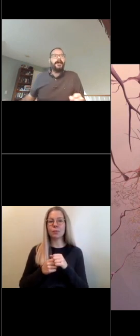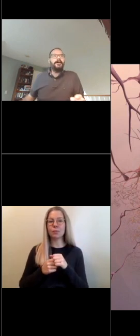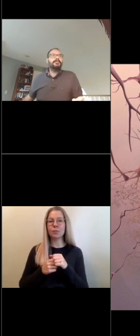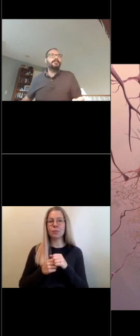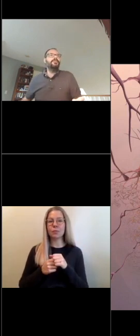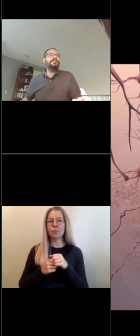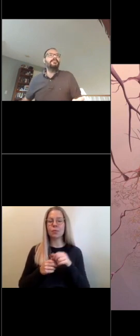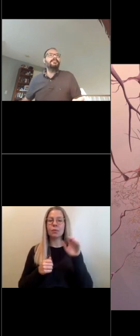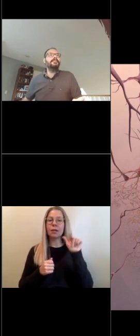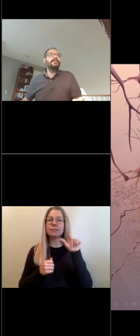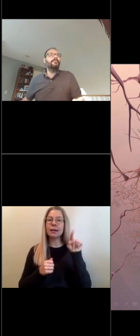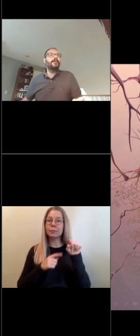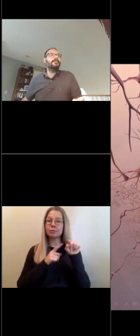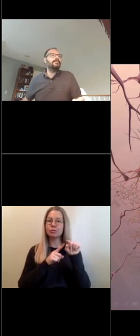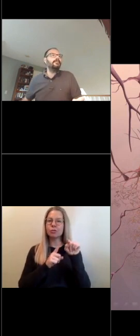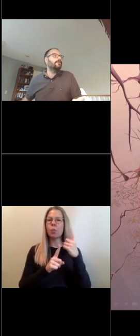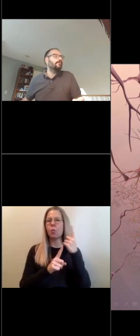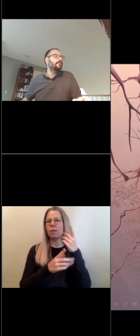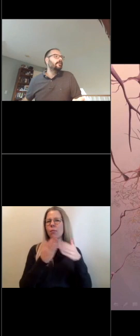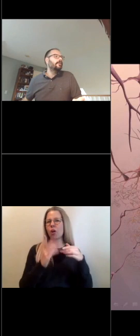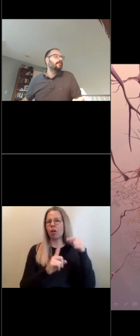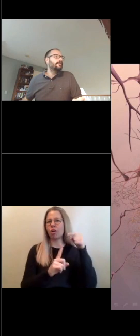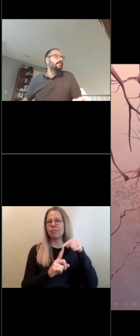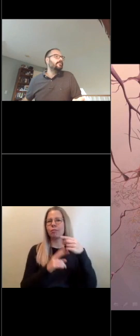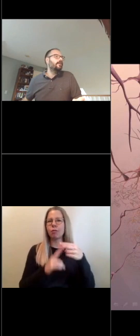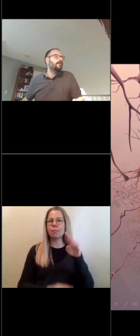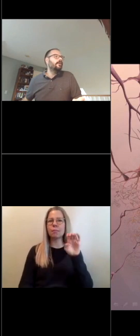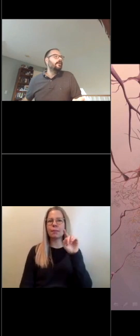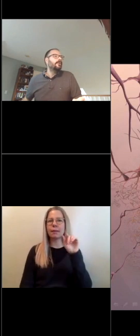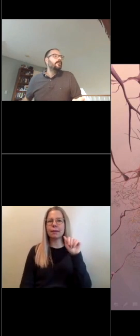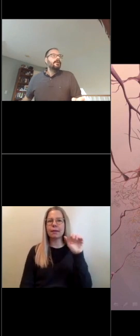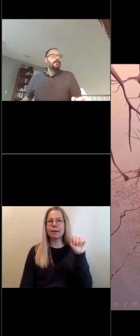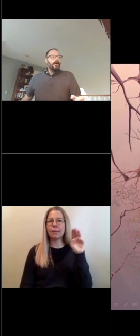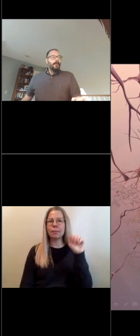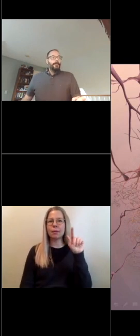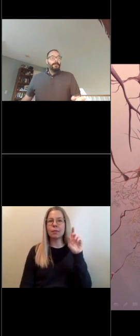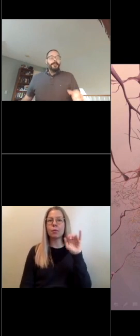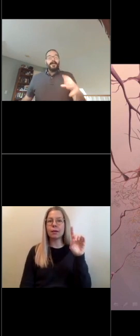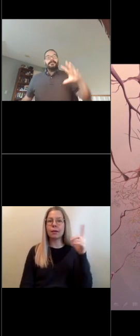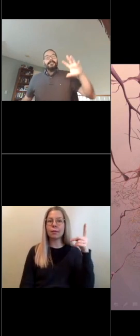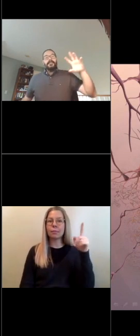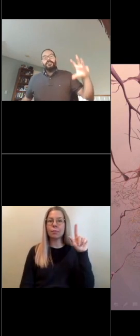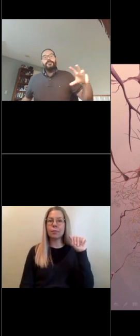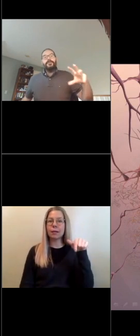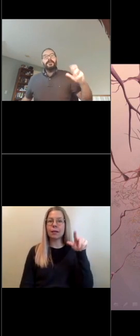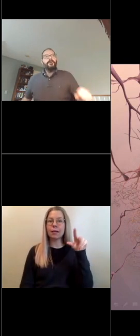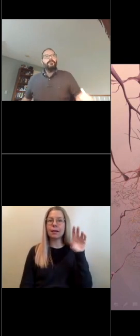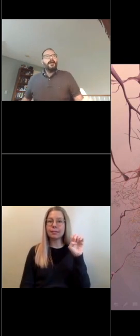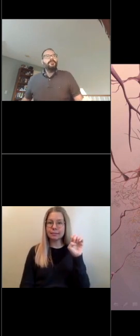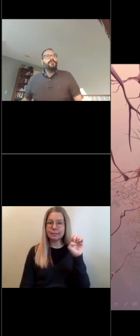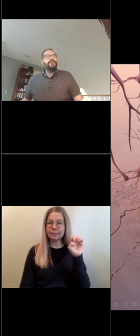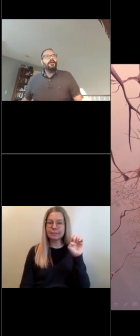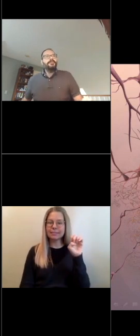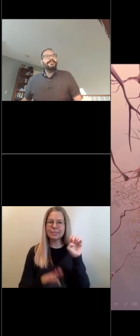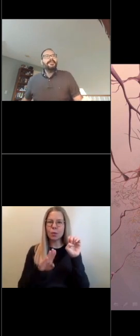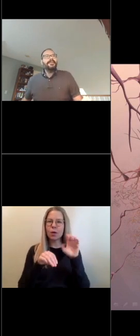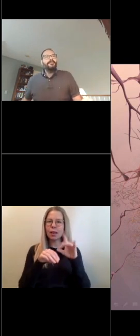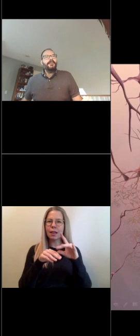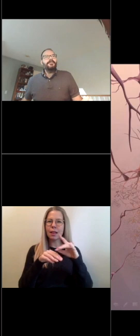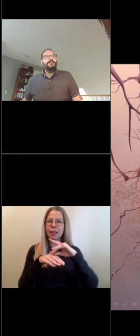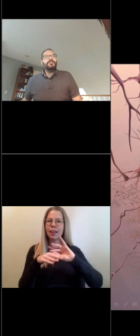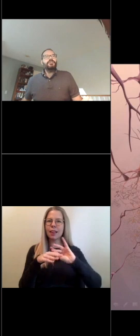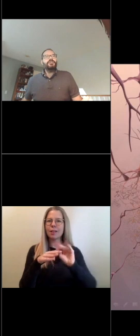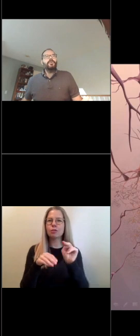amyloid plaques, and you can see them right here. These are plaques that accumulate around the neurons, and